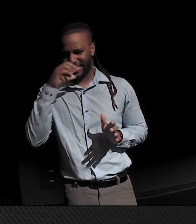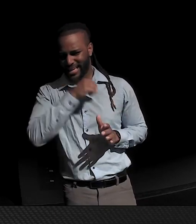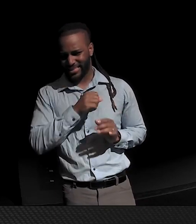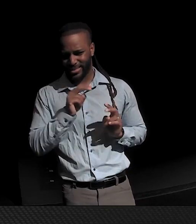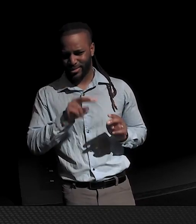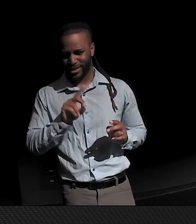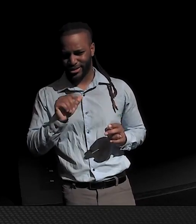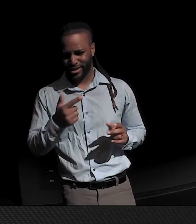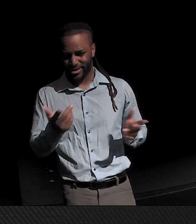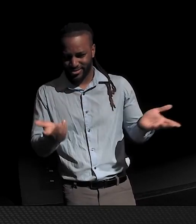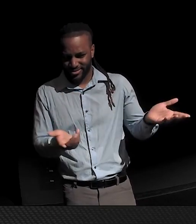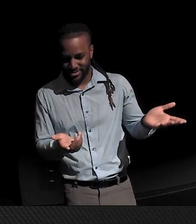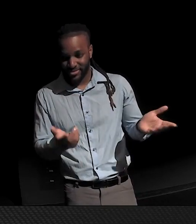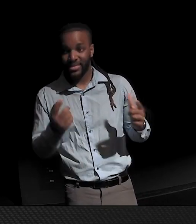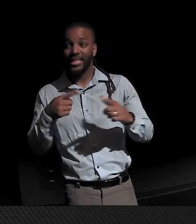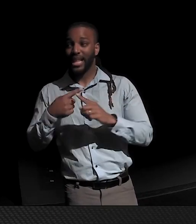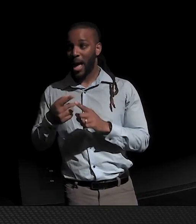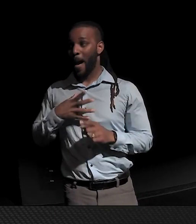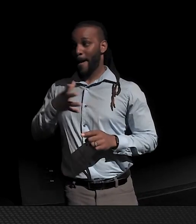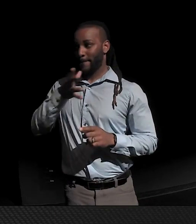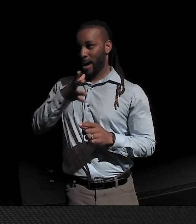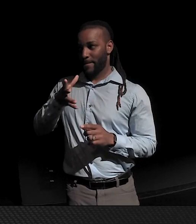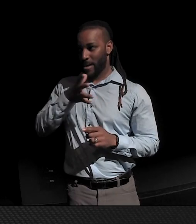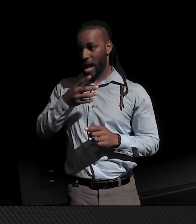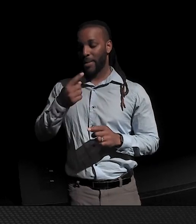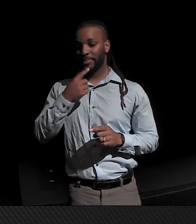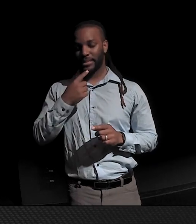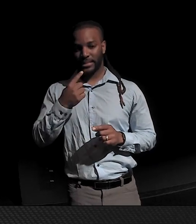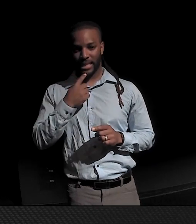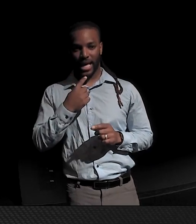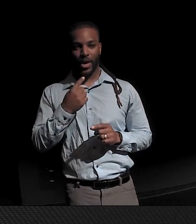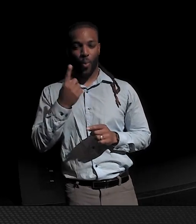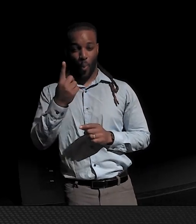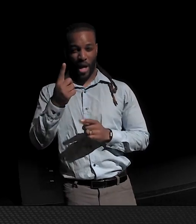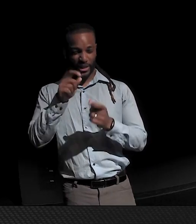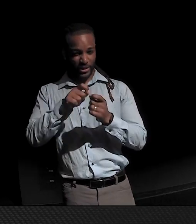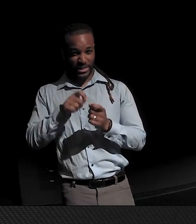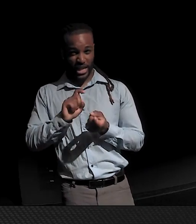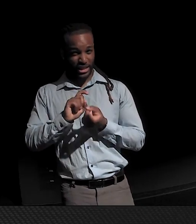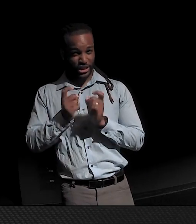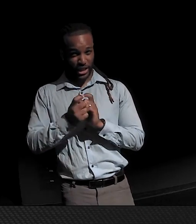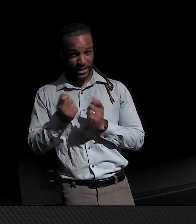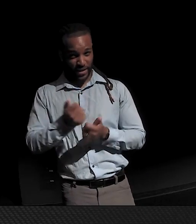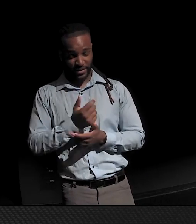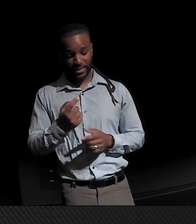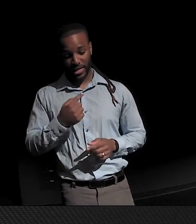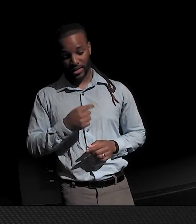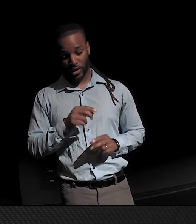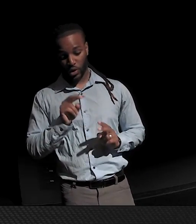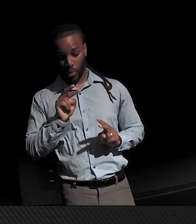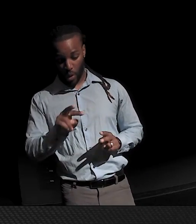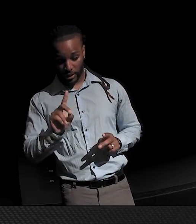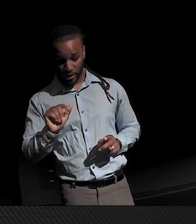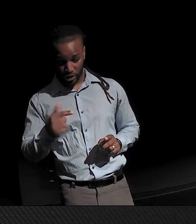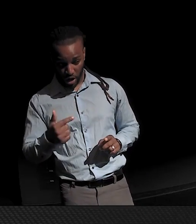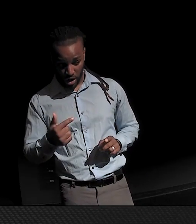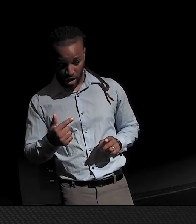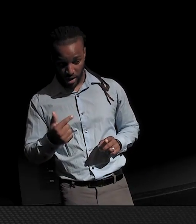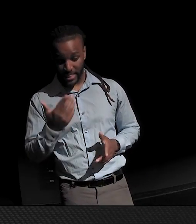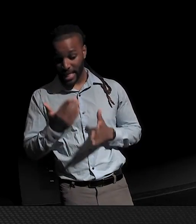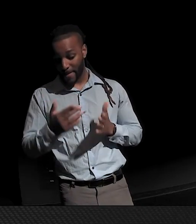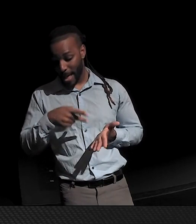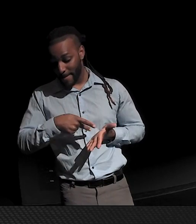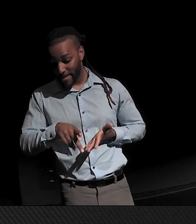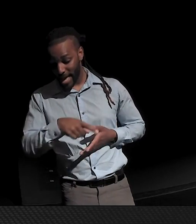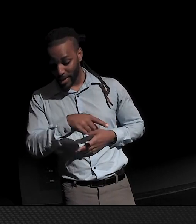their dog. And then my mom said this tiny little detail that changed everything, and she said, if you watch their dog, they might pay you.